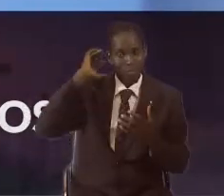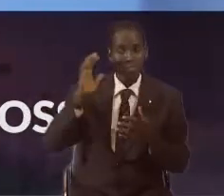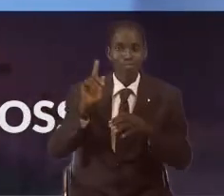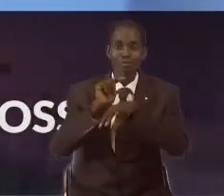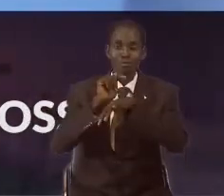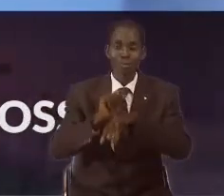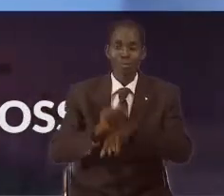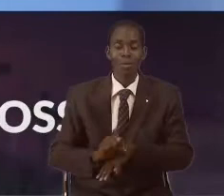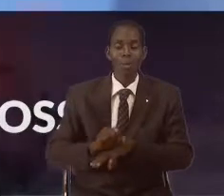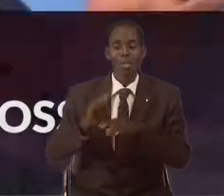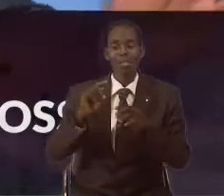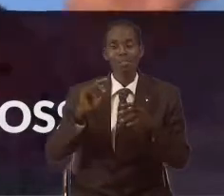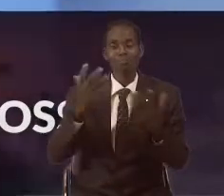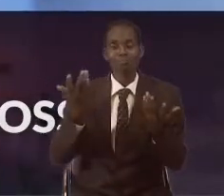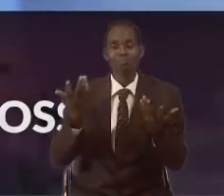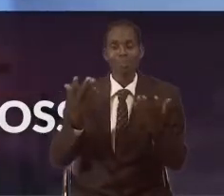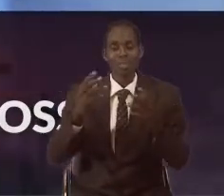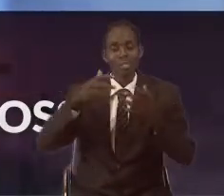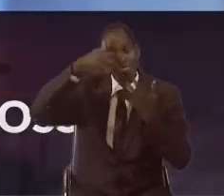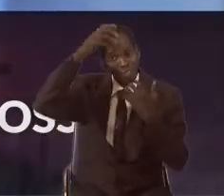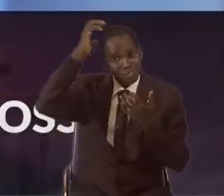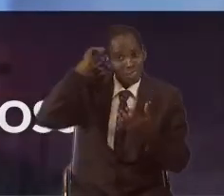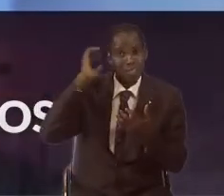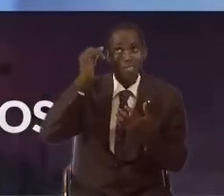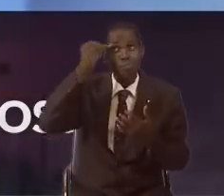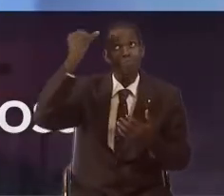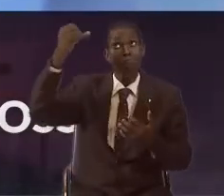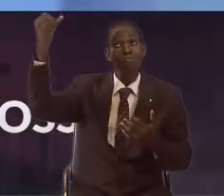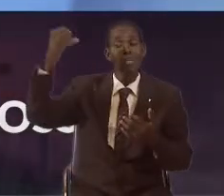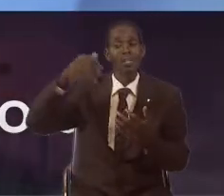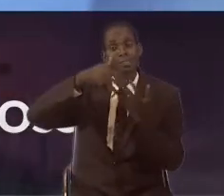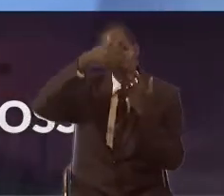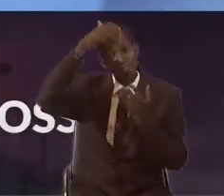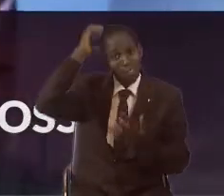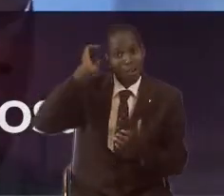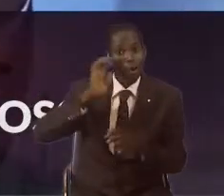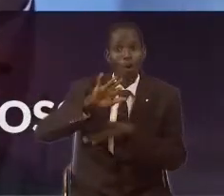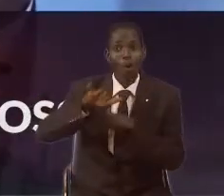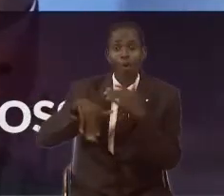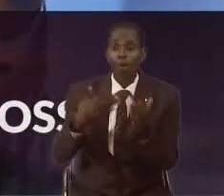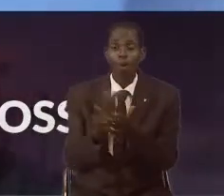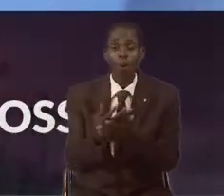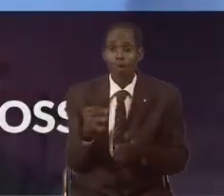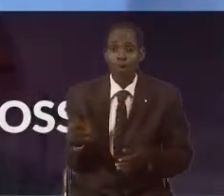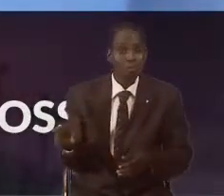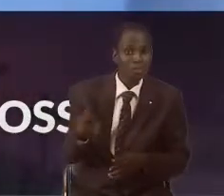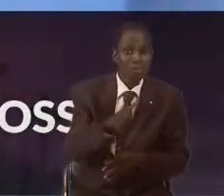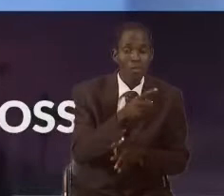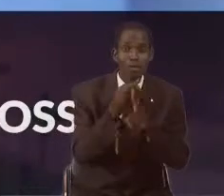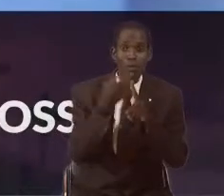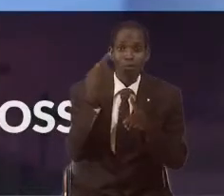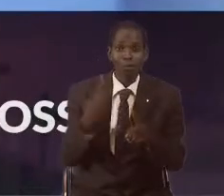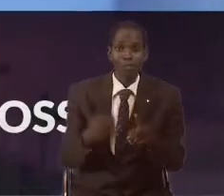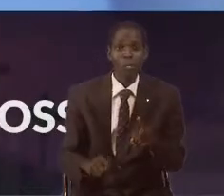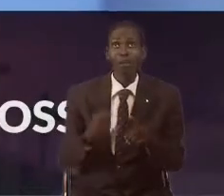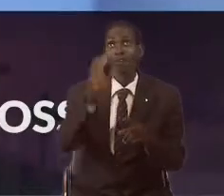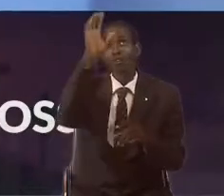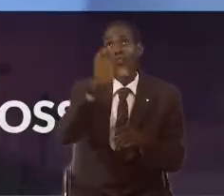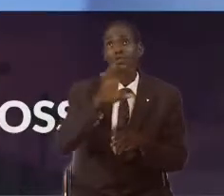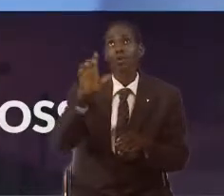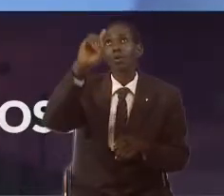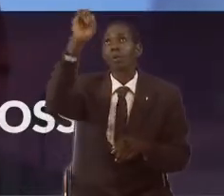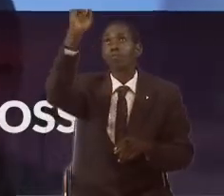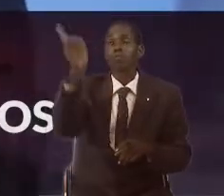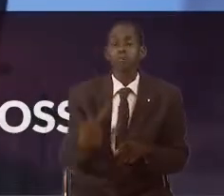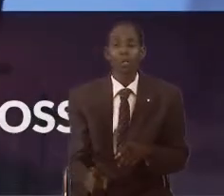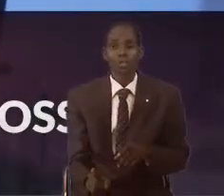village lion, the tribal lion, and the imaginary lion, all of them